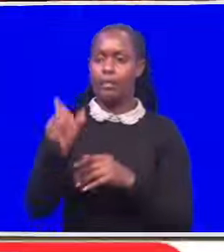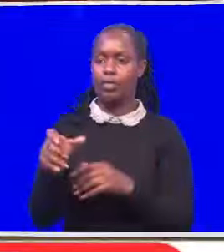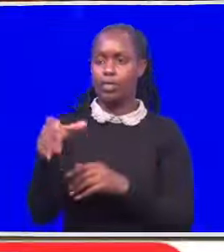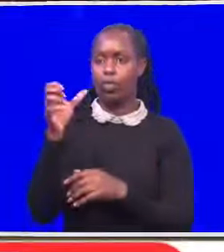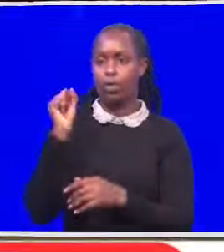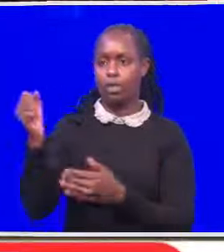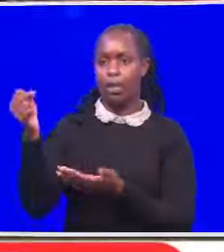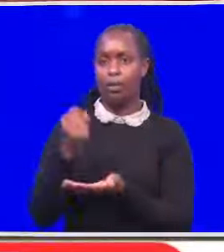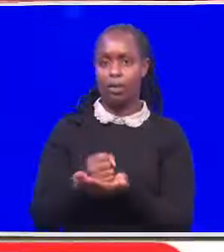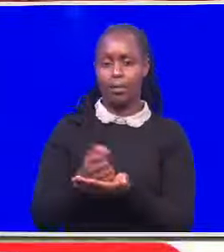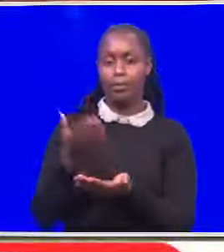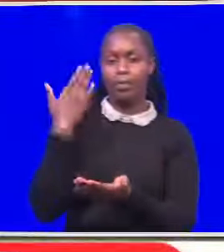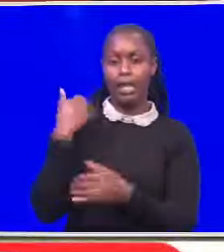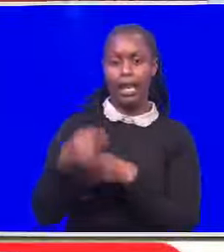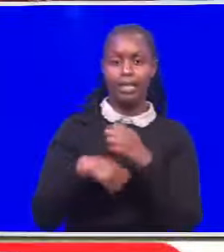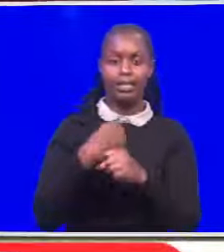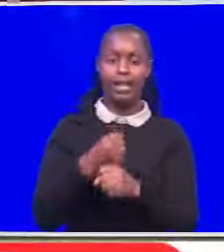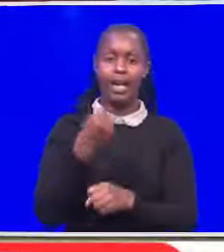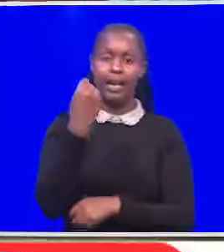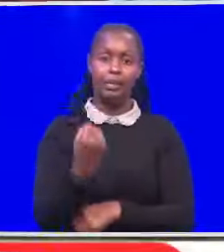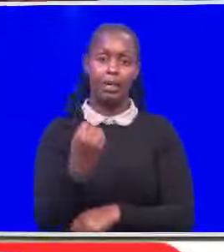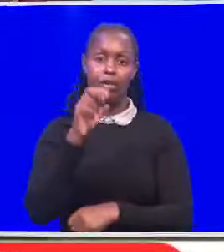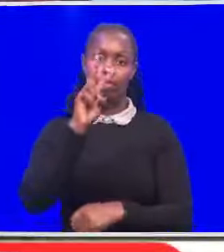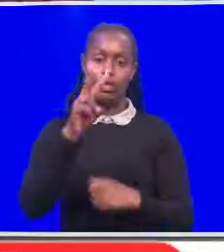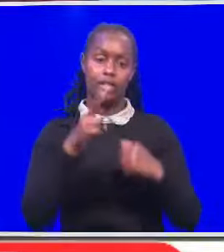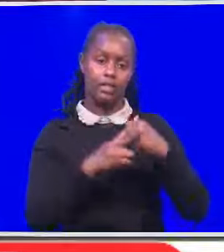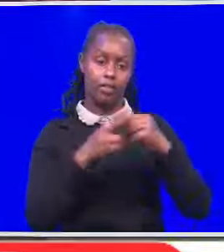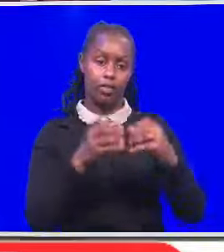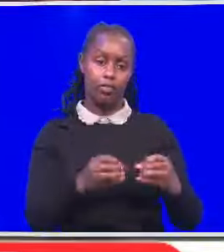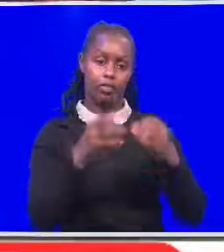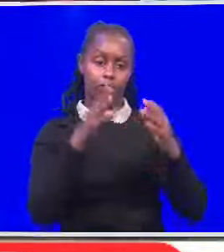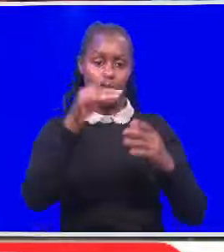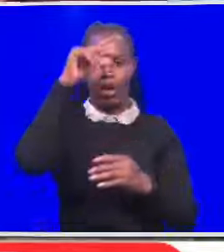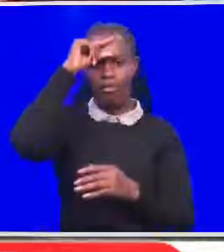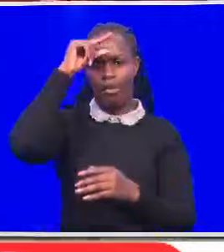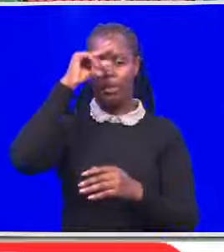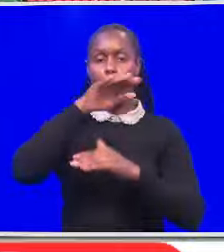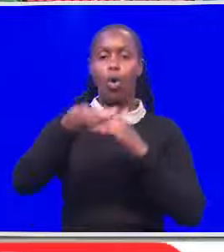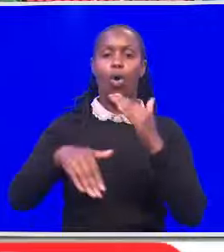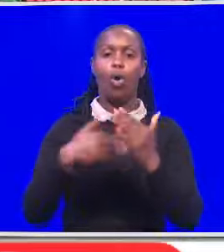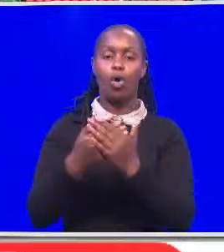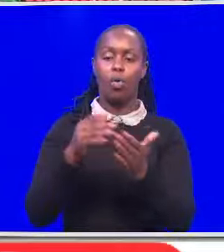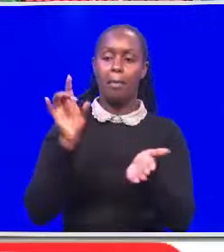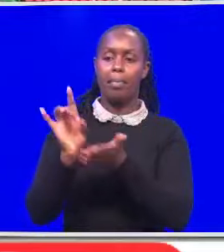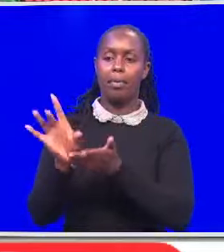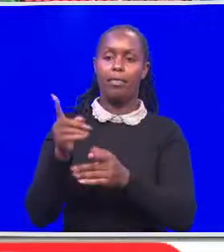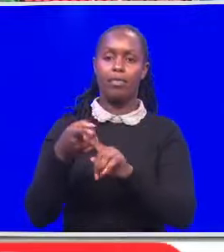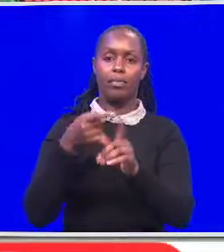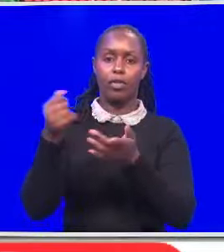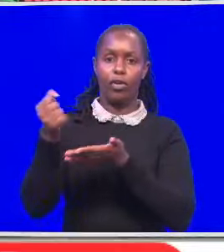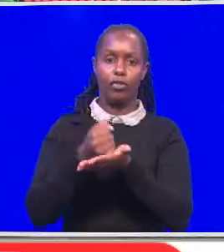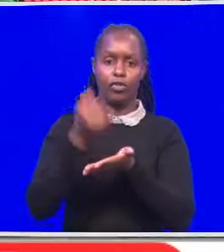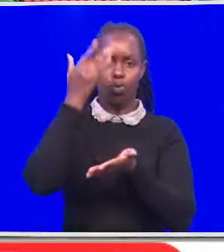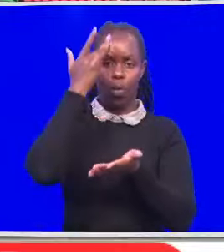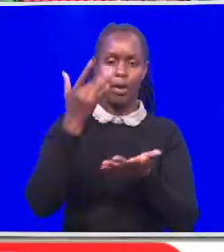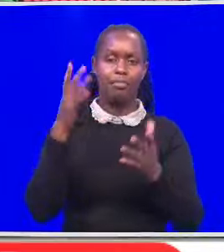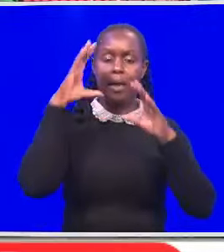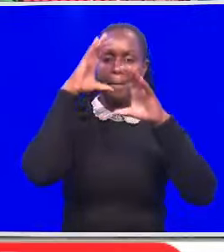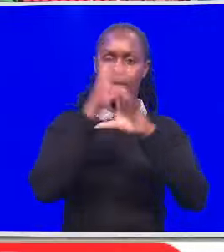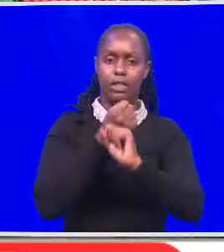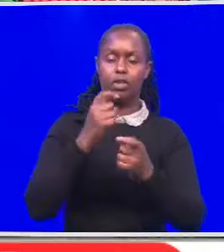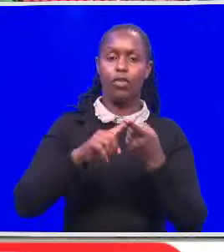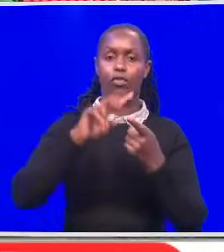in May, 27 government officials attached to various state agencies were suspended from office over the disappearance of 20,000 bags of